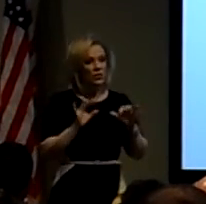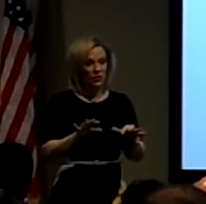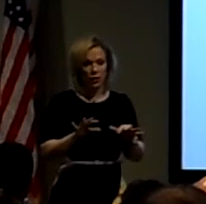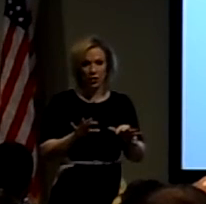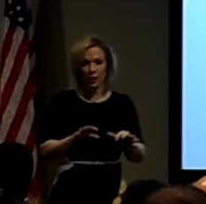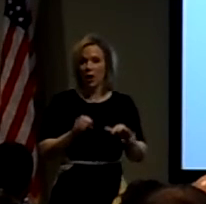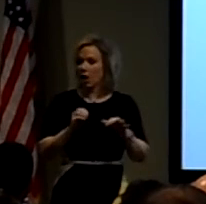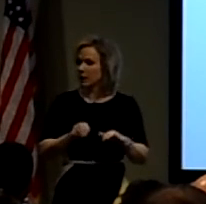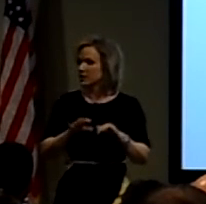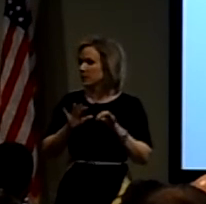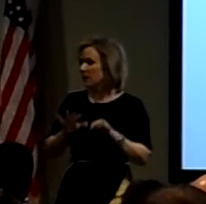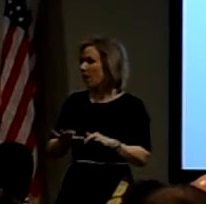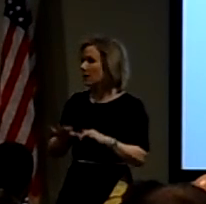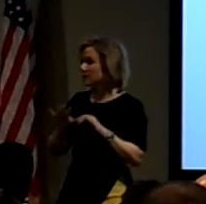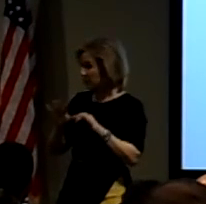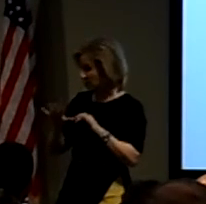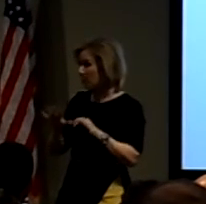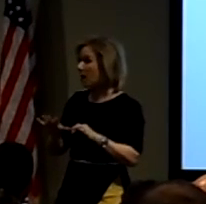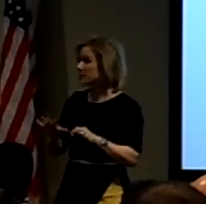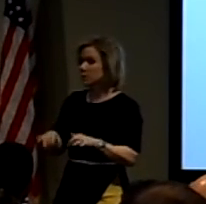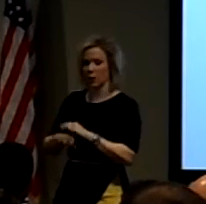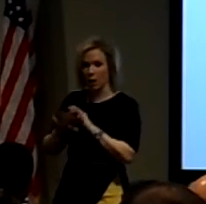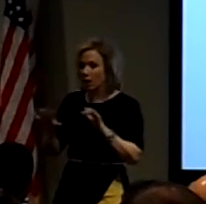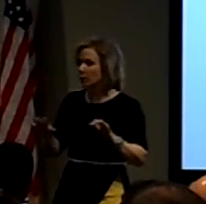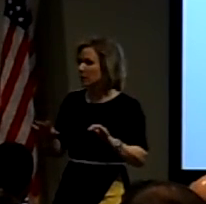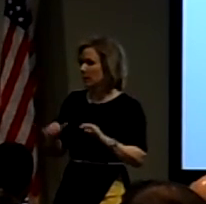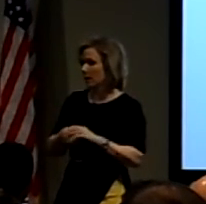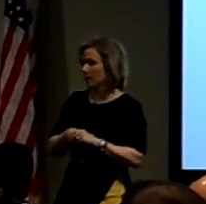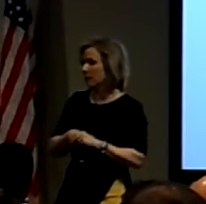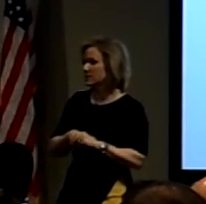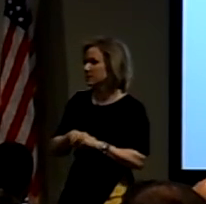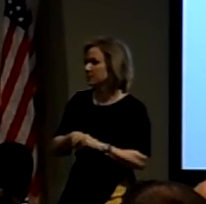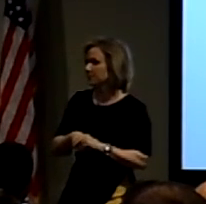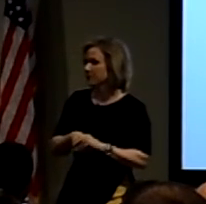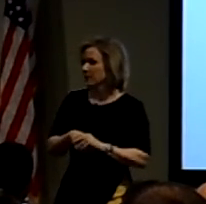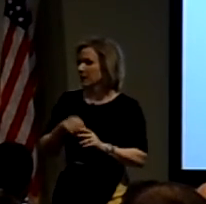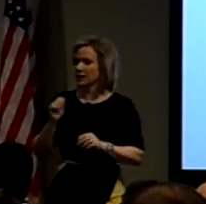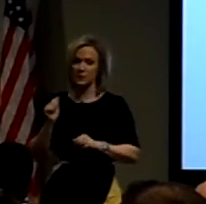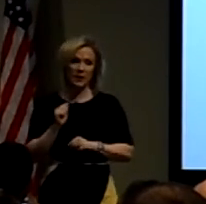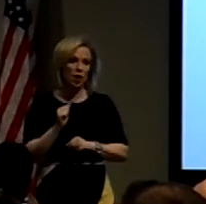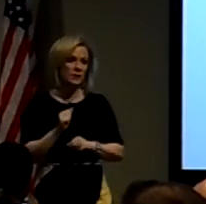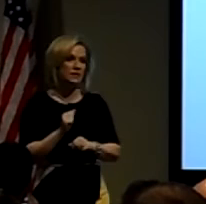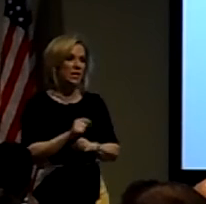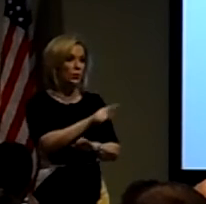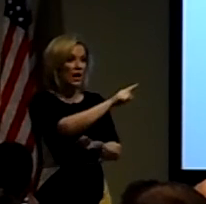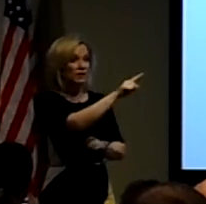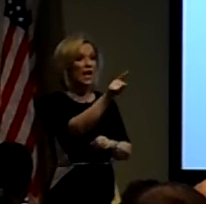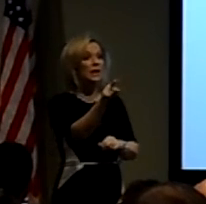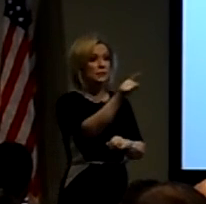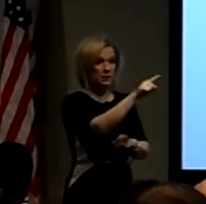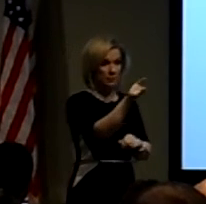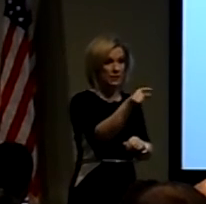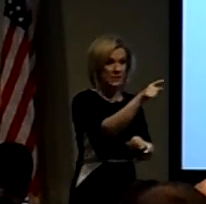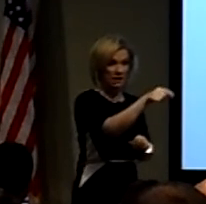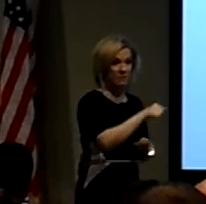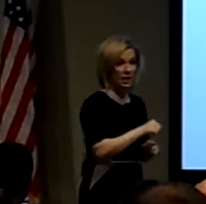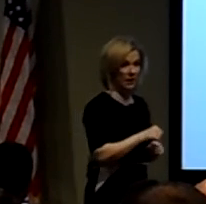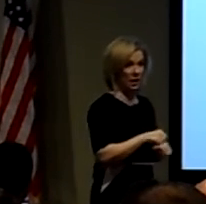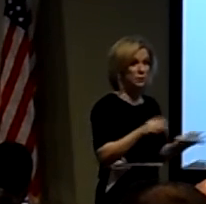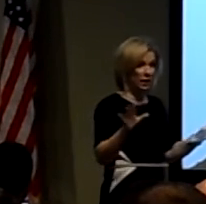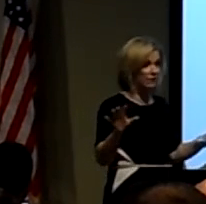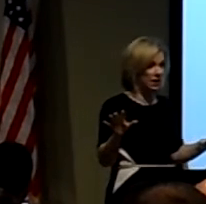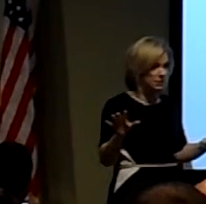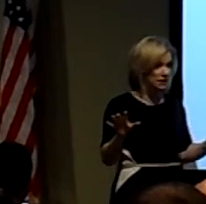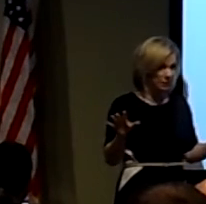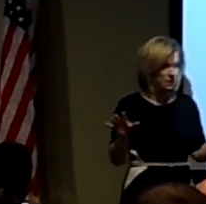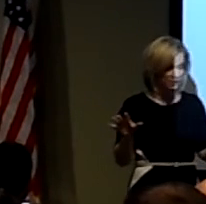already. Third, HART is beyond the bus. They're already beyond the bus. Now, let's make no mistake, we have an excellent bus and